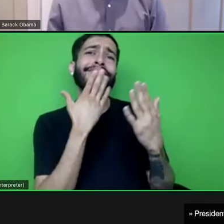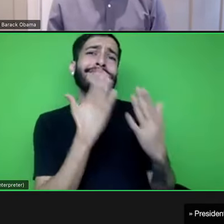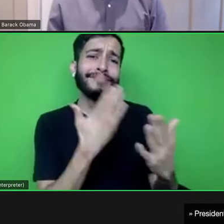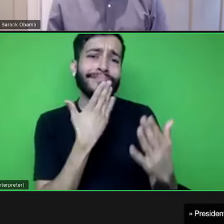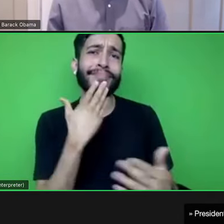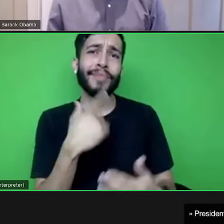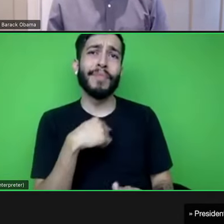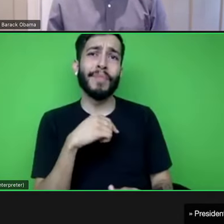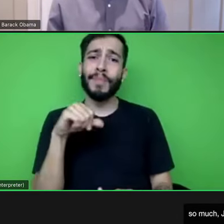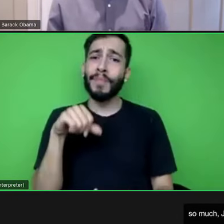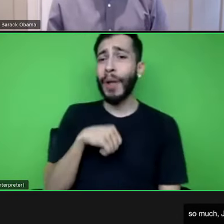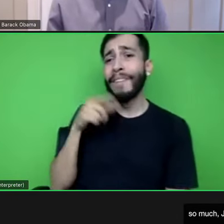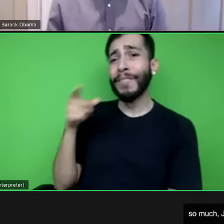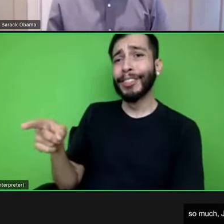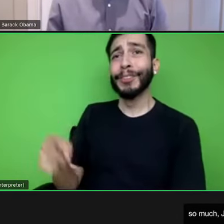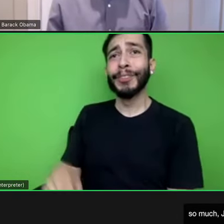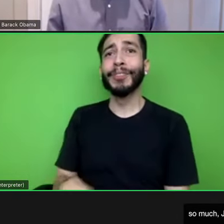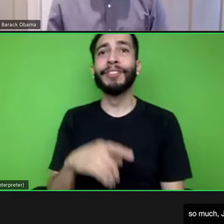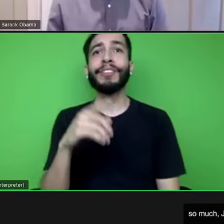Wow. Well, this is a dream